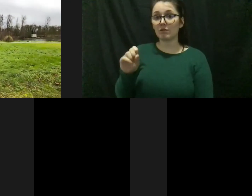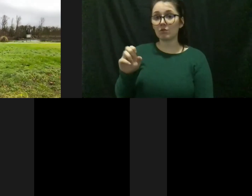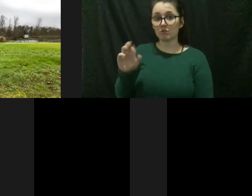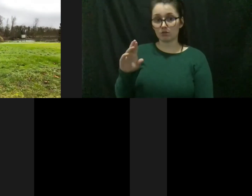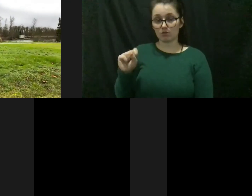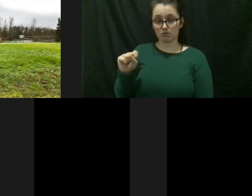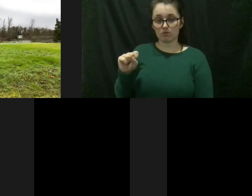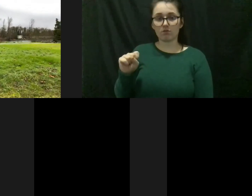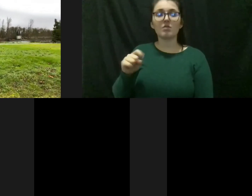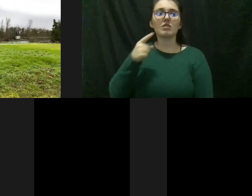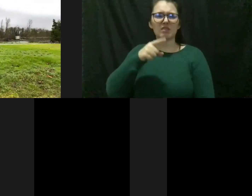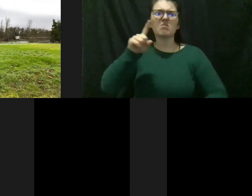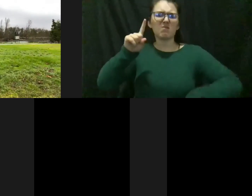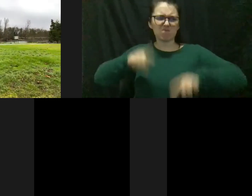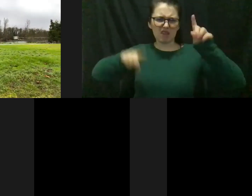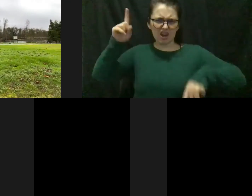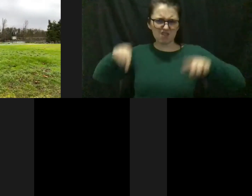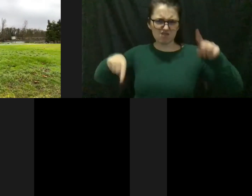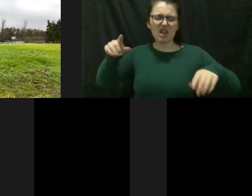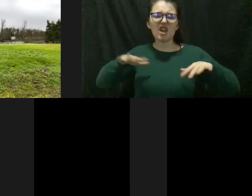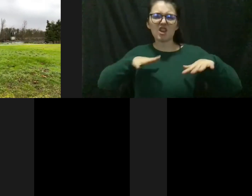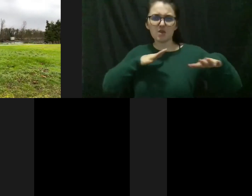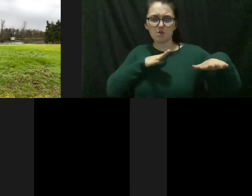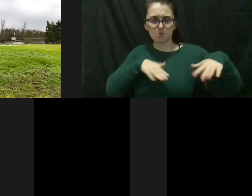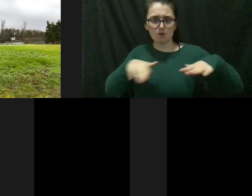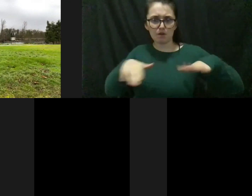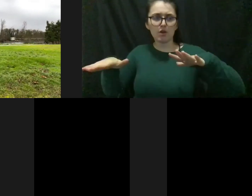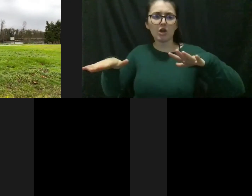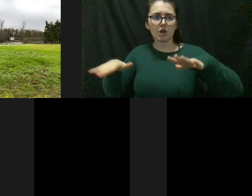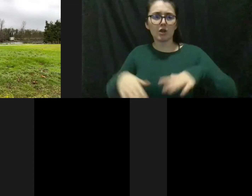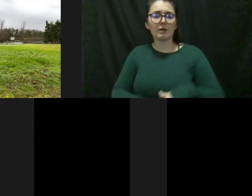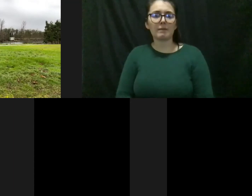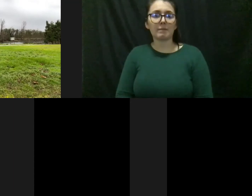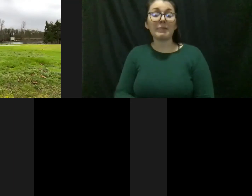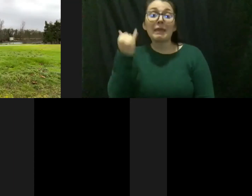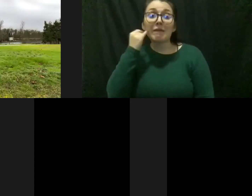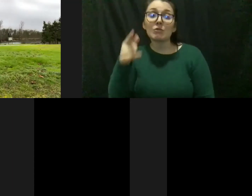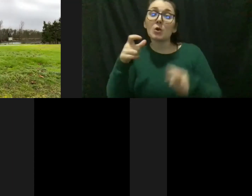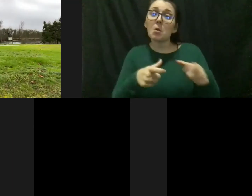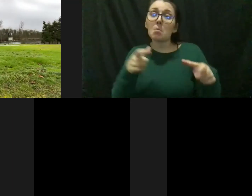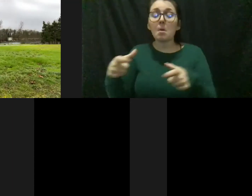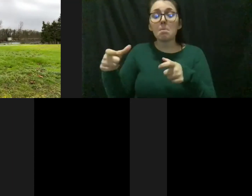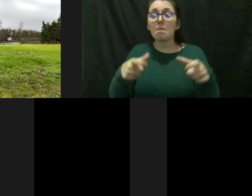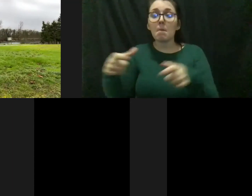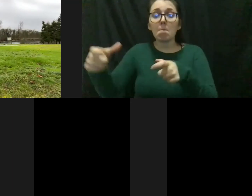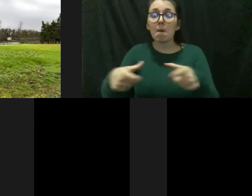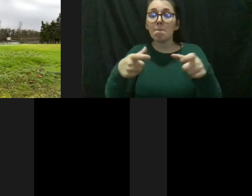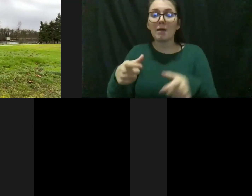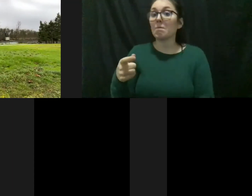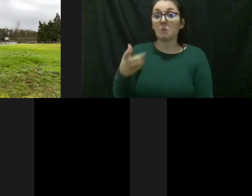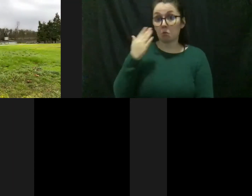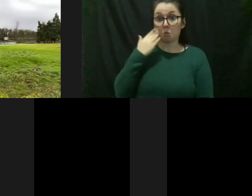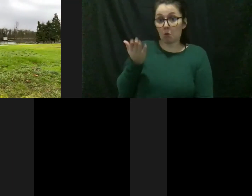the chlorine into the water, we want them to mix for 30 to 60 minutes together, and that will kill any